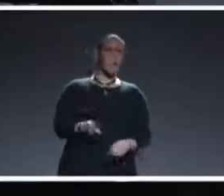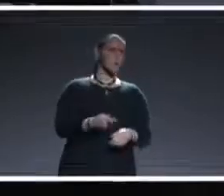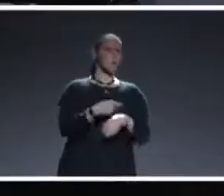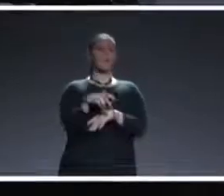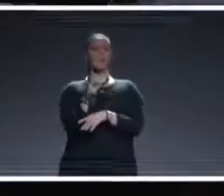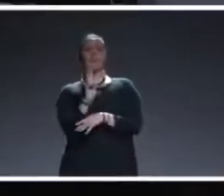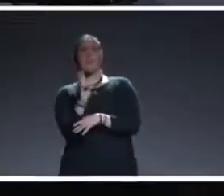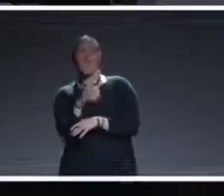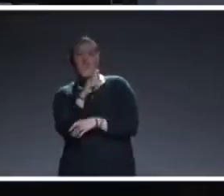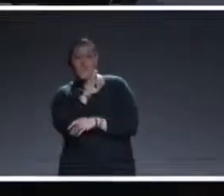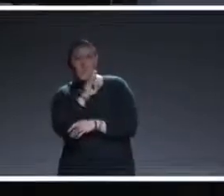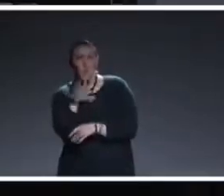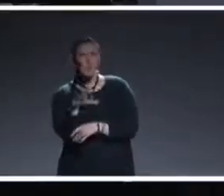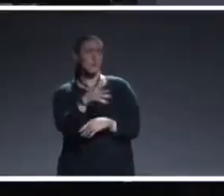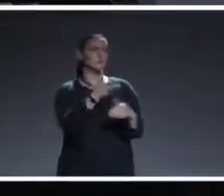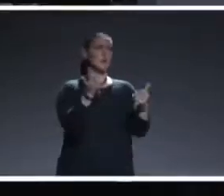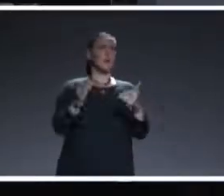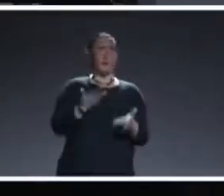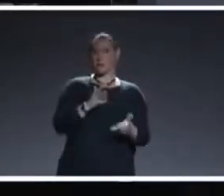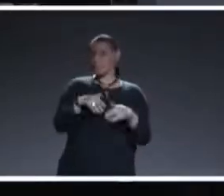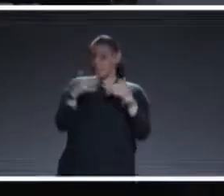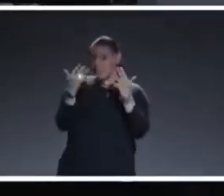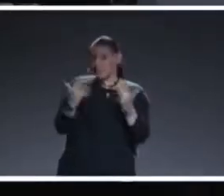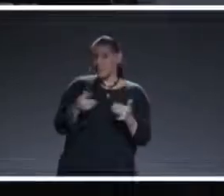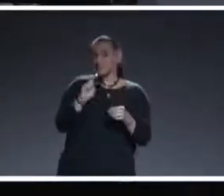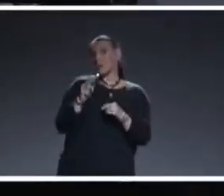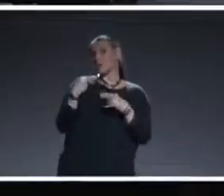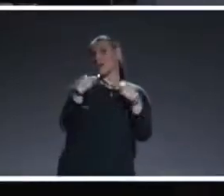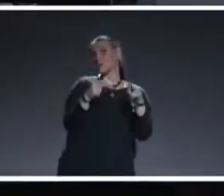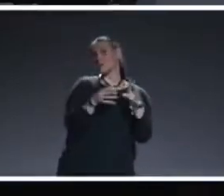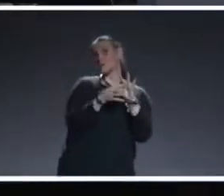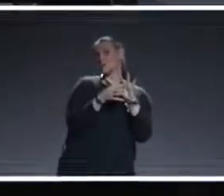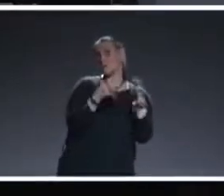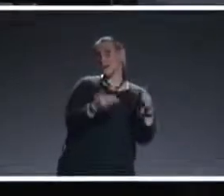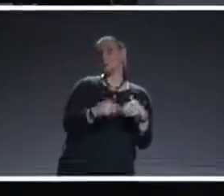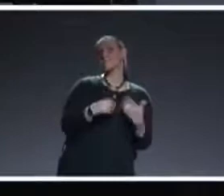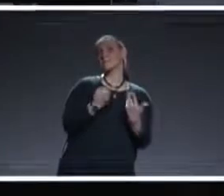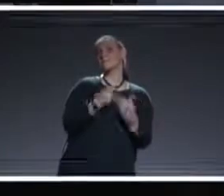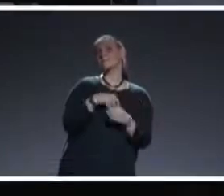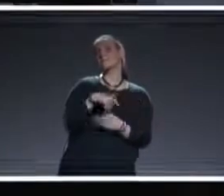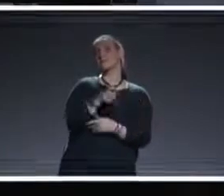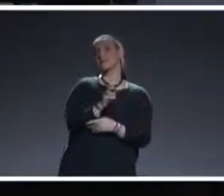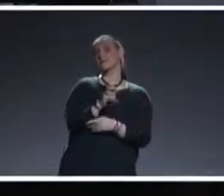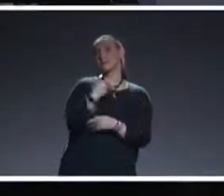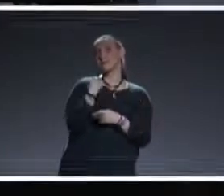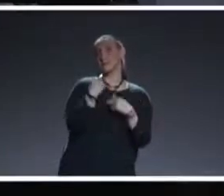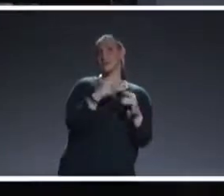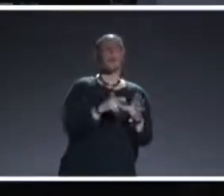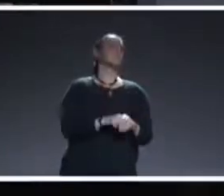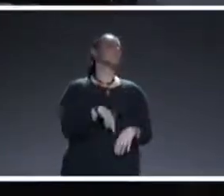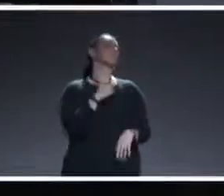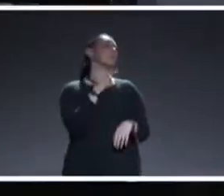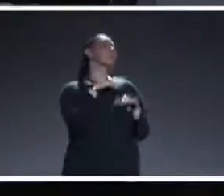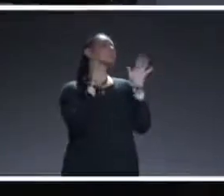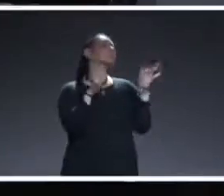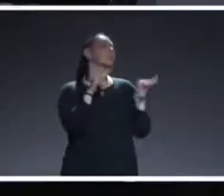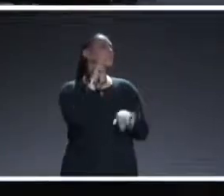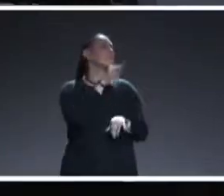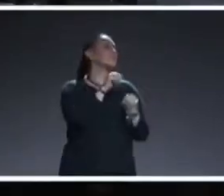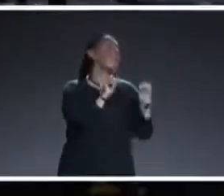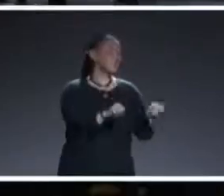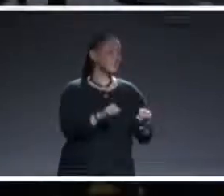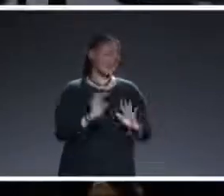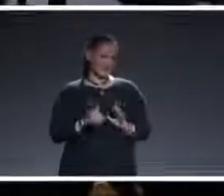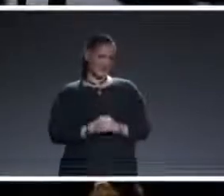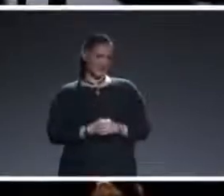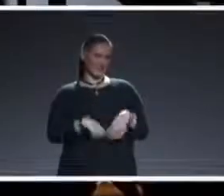maybe Matrix is an answer to that development. You'll see in December. Yes. Lana,